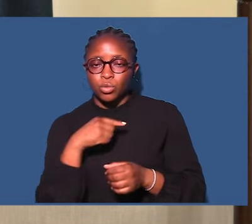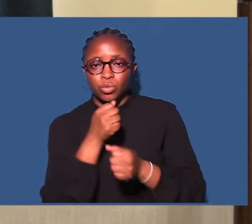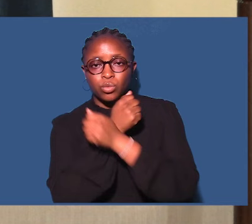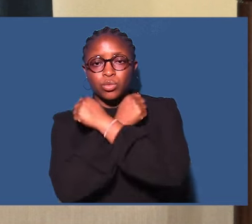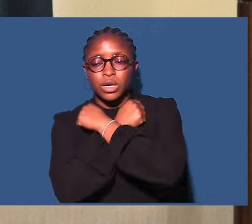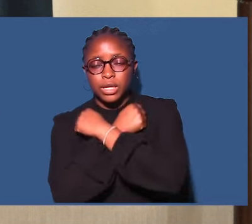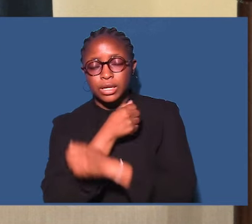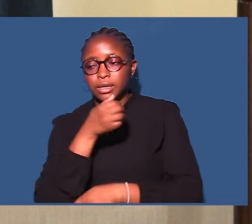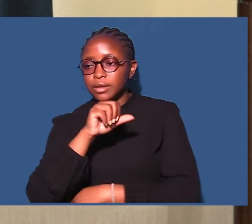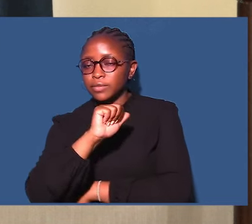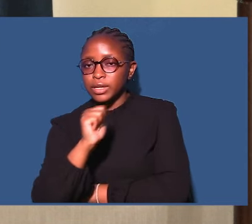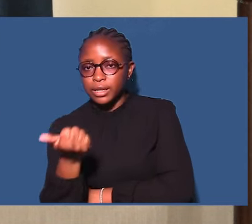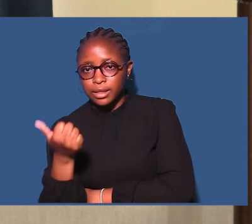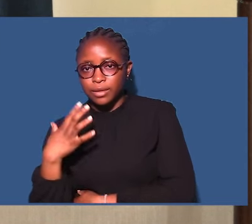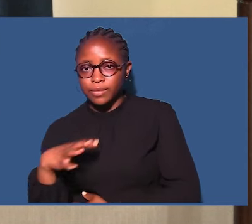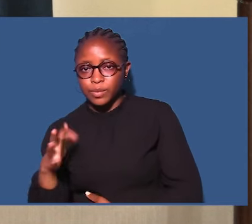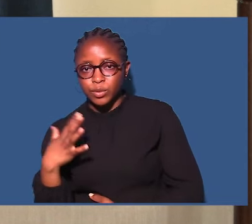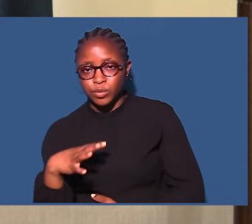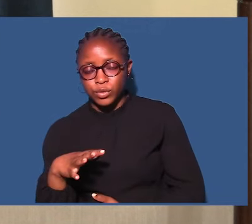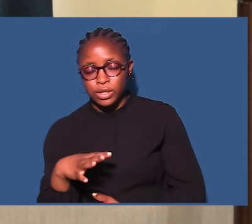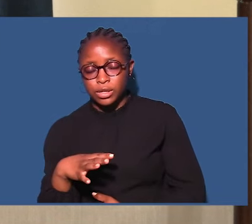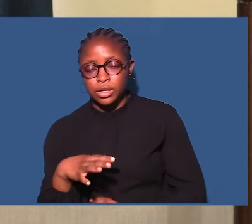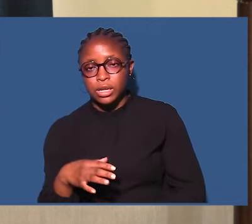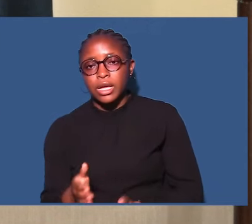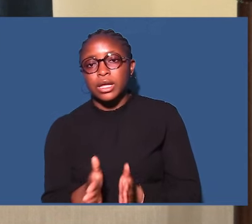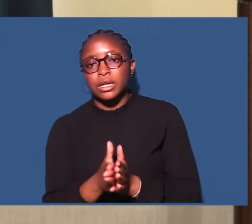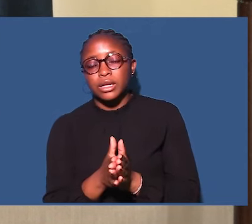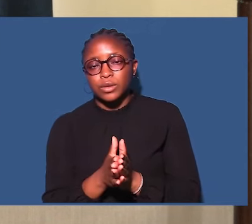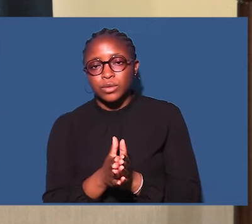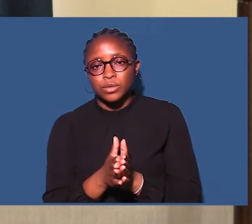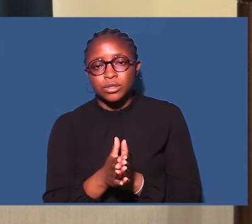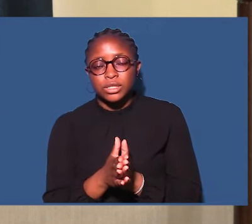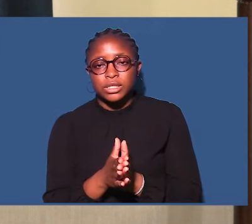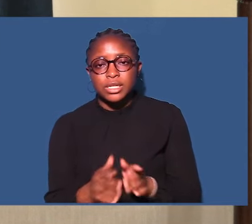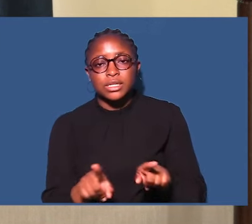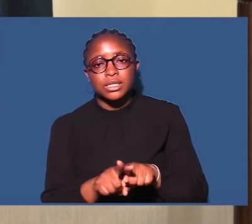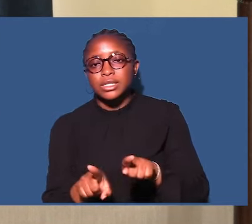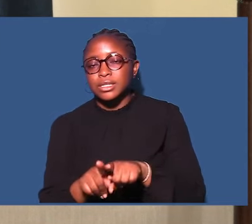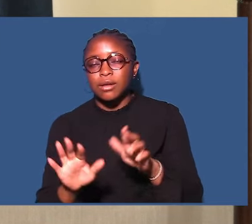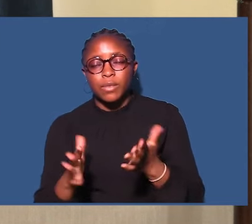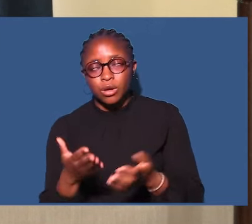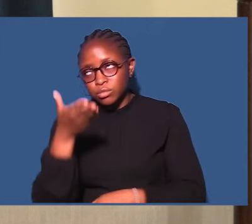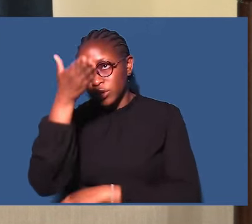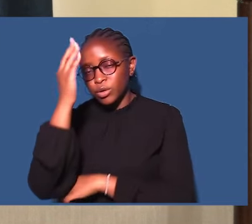and also just the way God loves us.